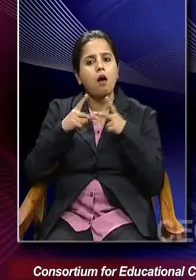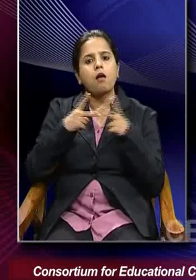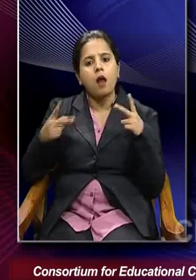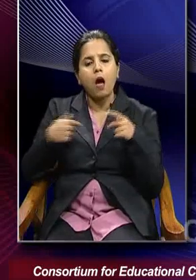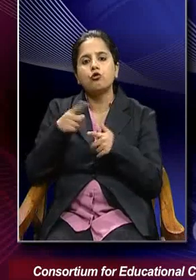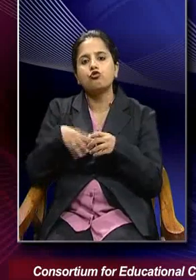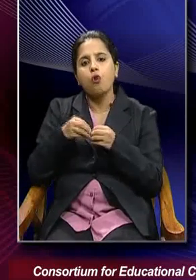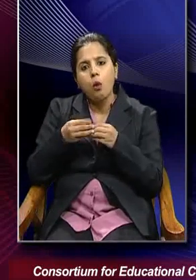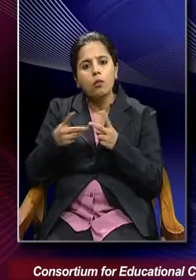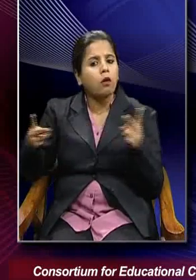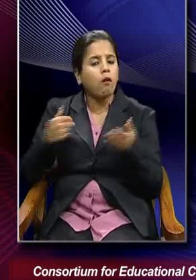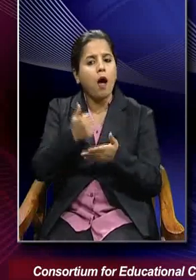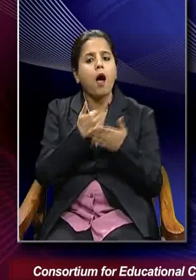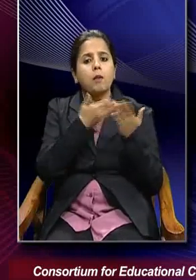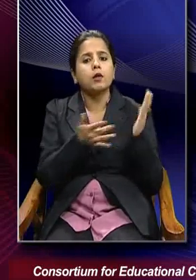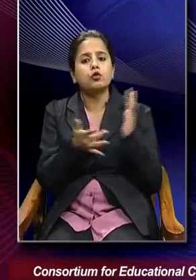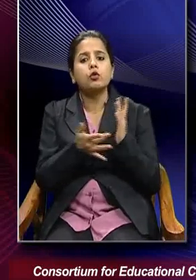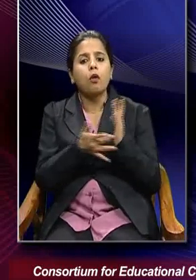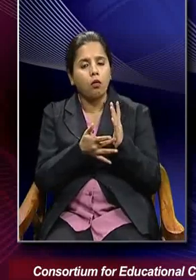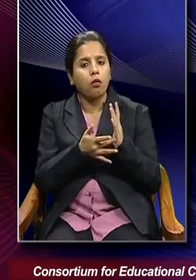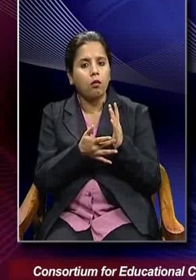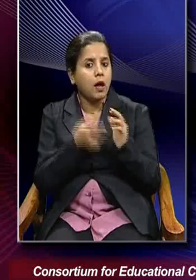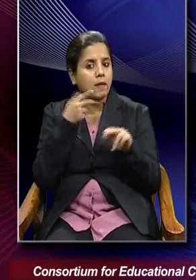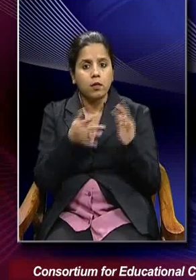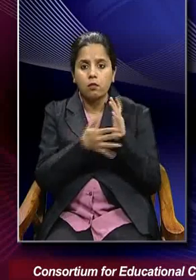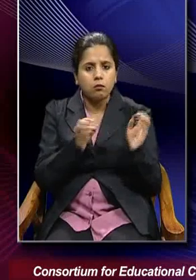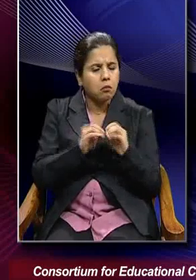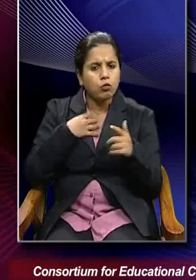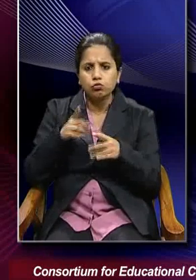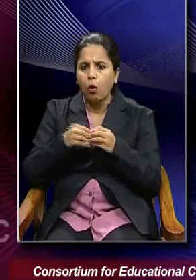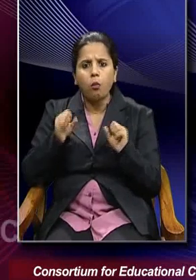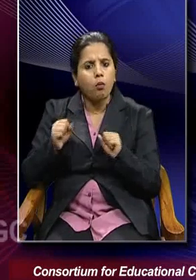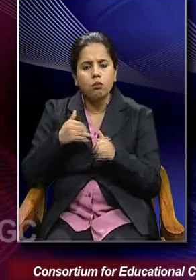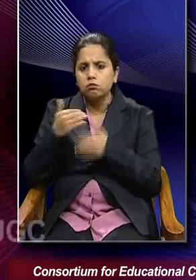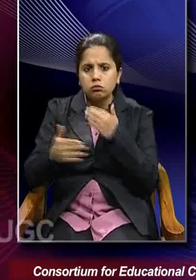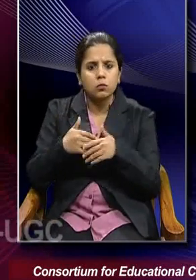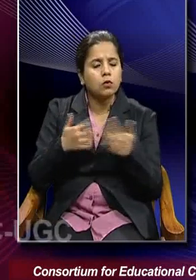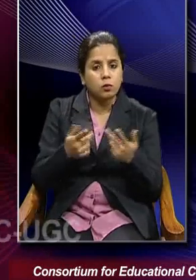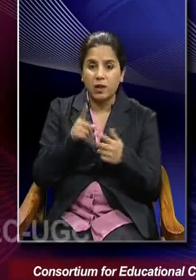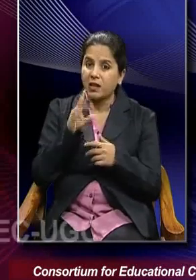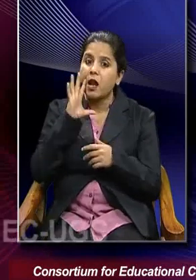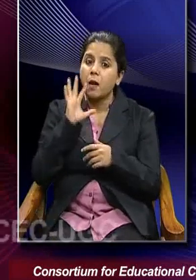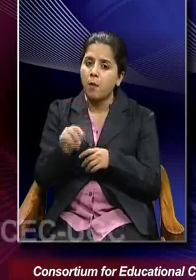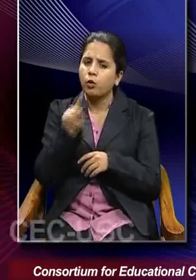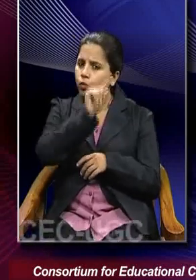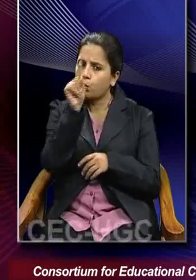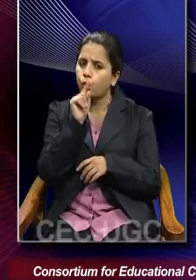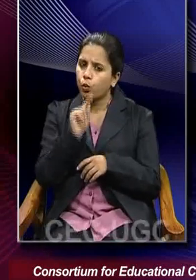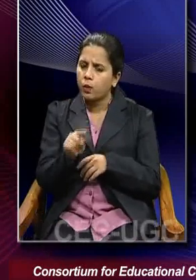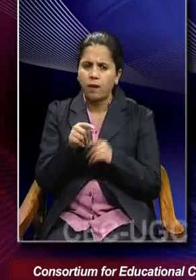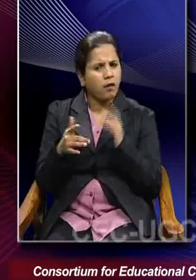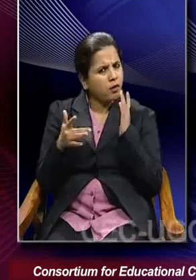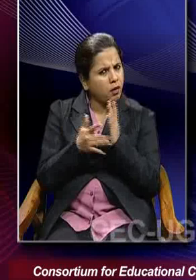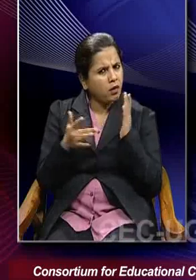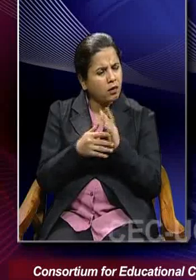livelihoods. But at the same time, it also put forward certain important questions, that is,